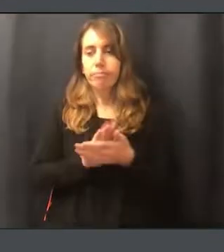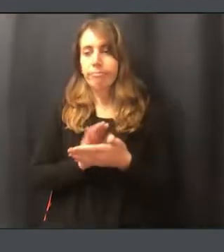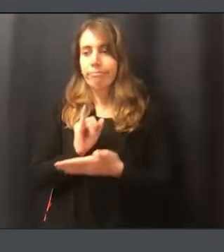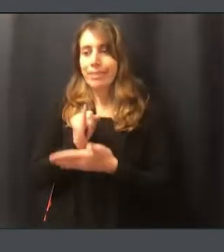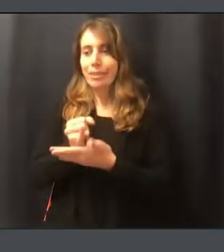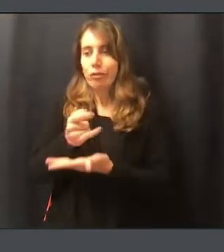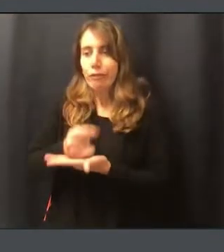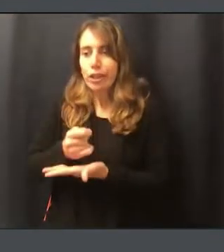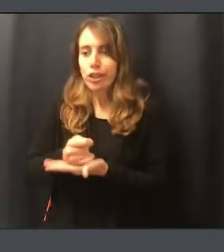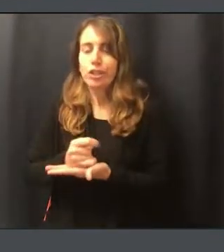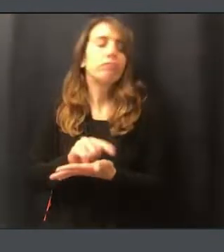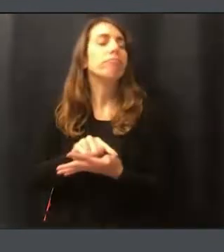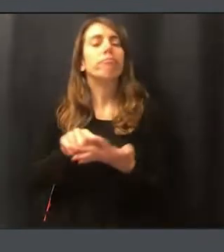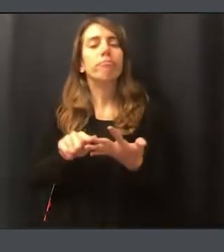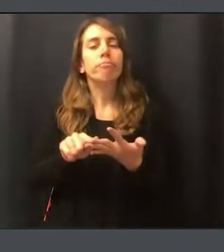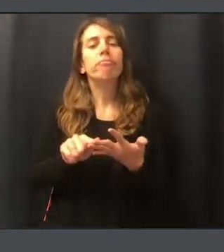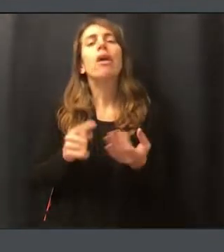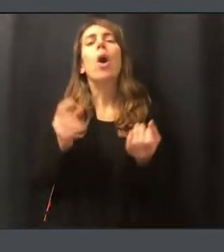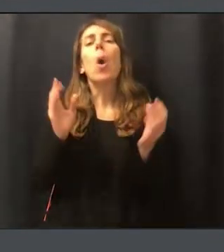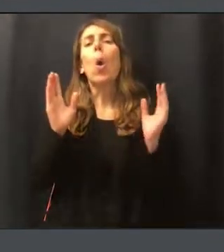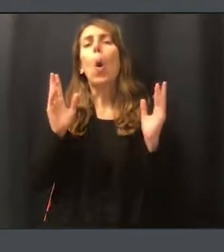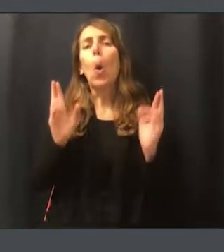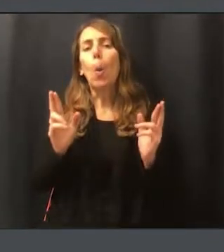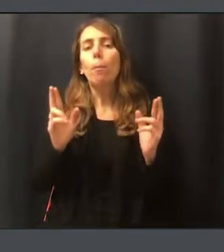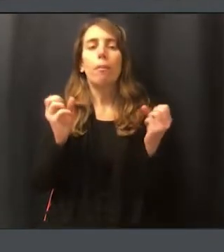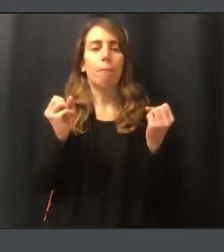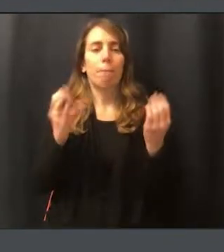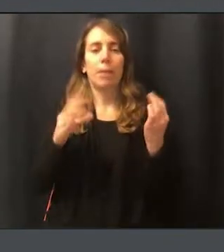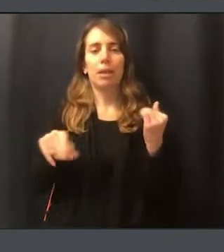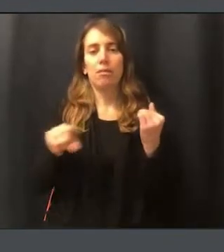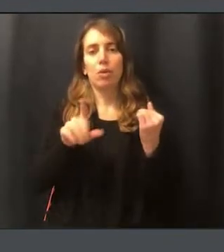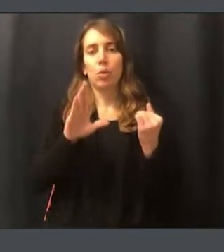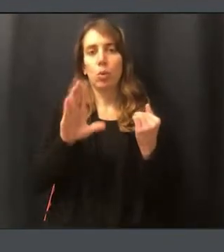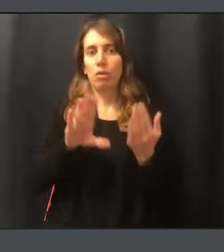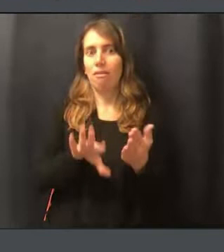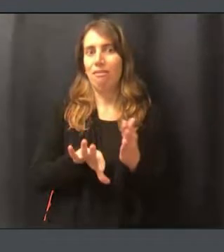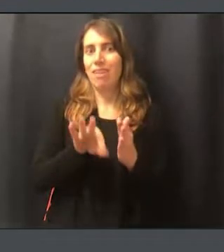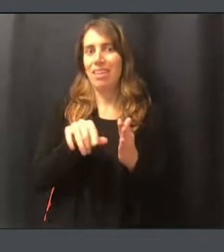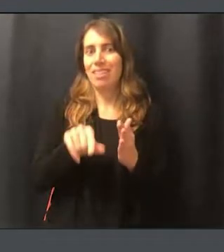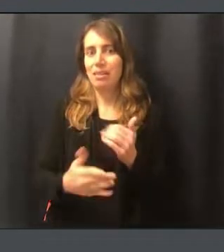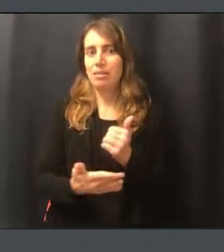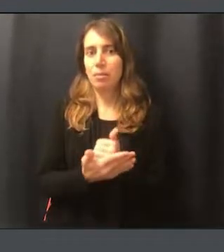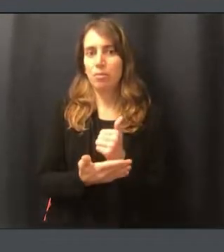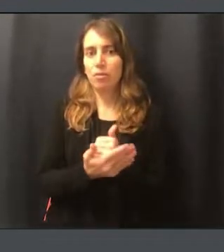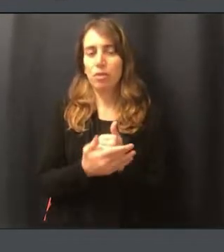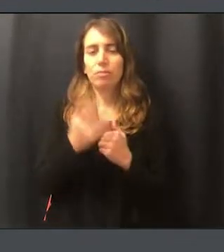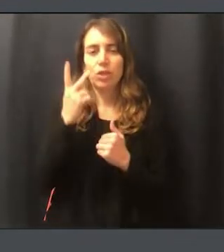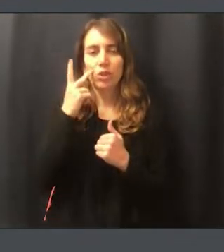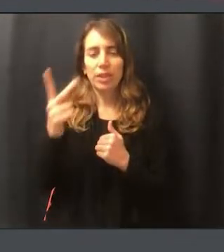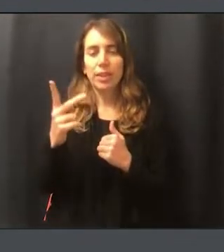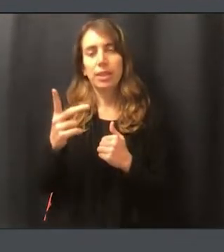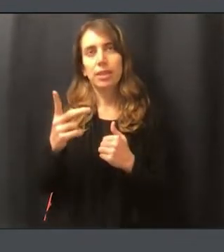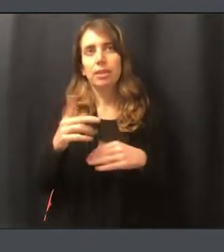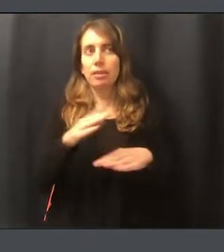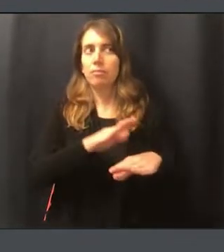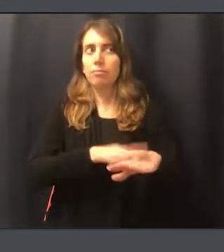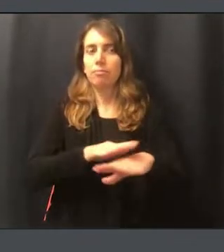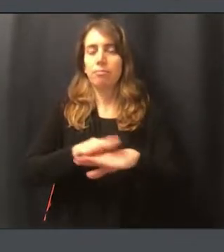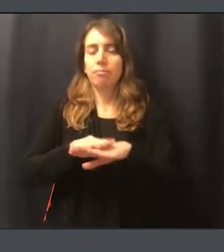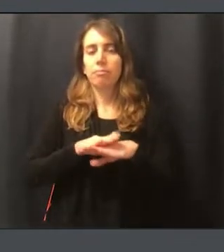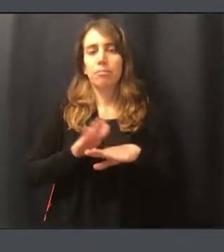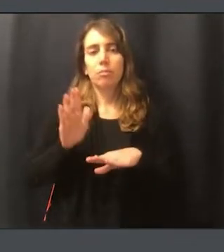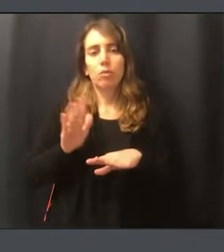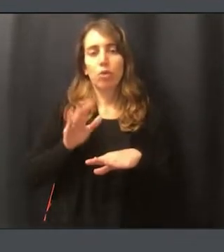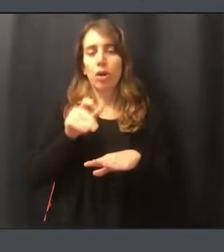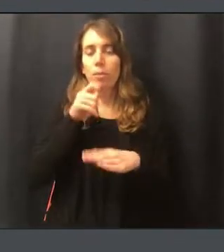hope many of you hopefully will find this helpful. Same disclosures as before. Not really going to spend